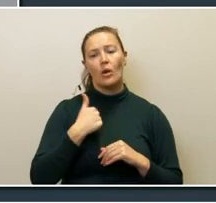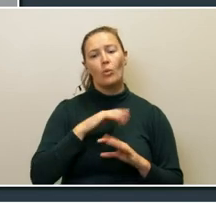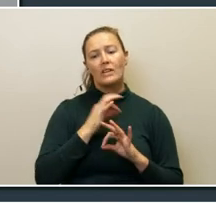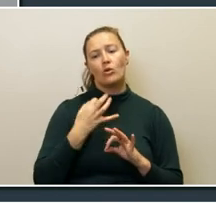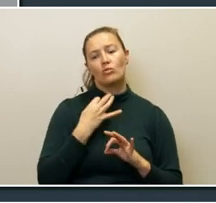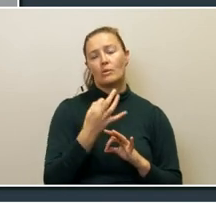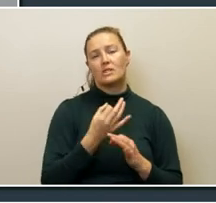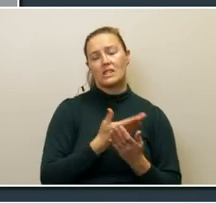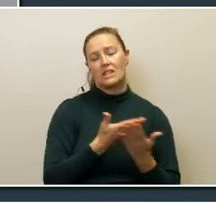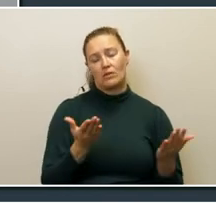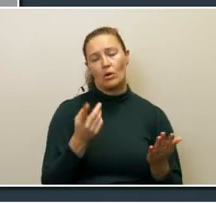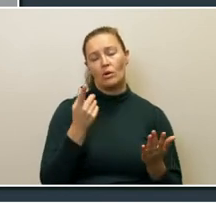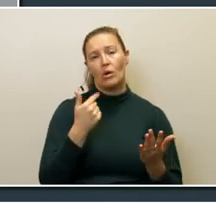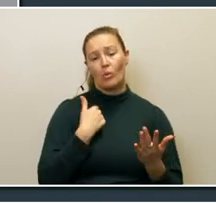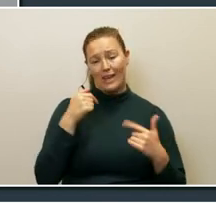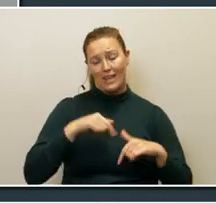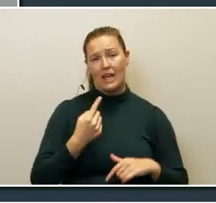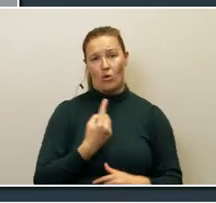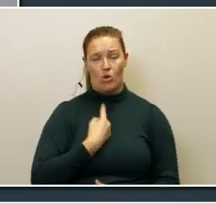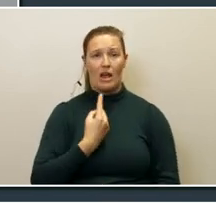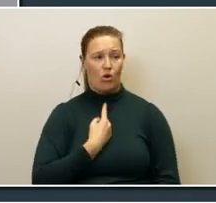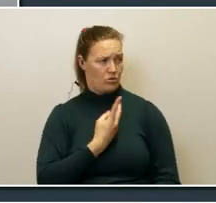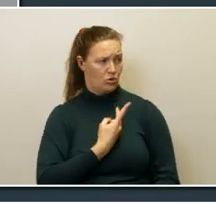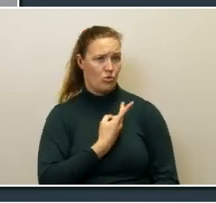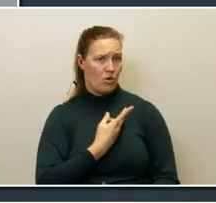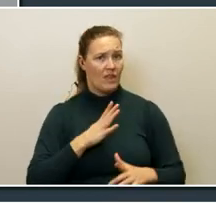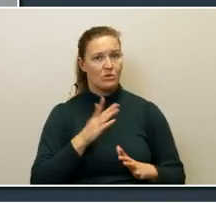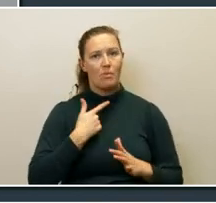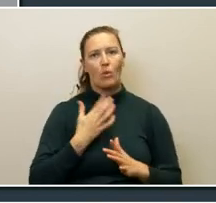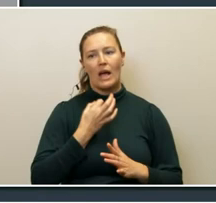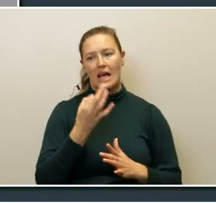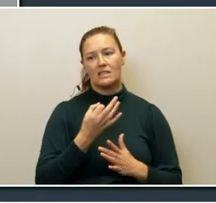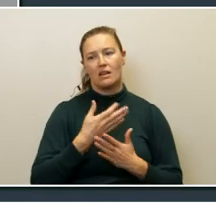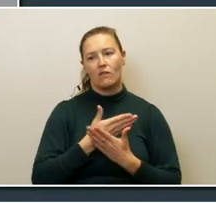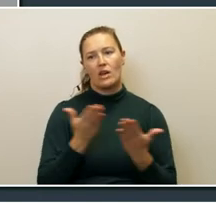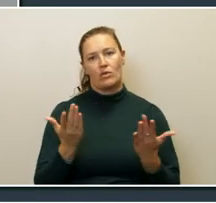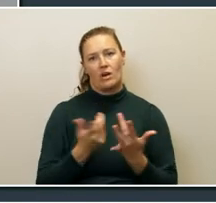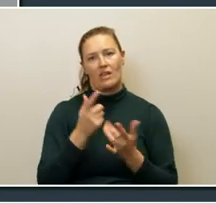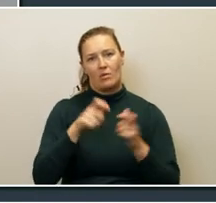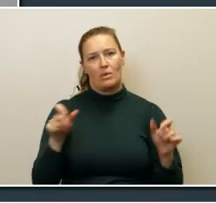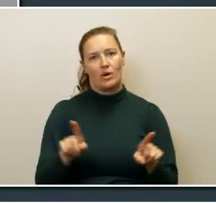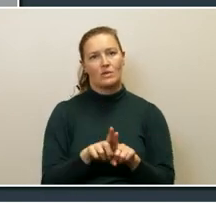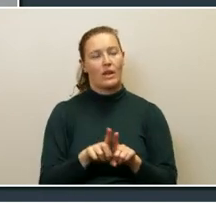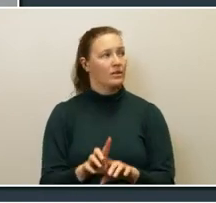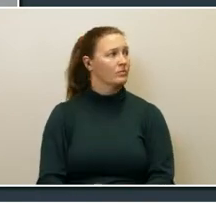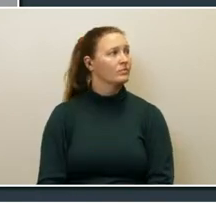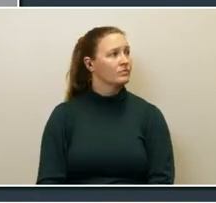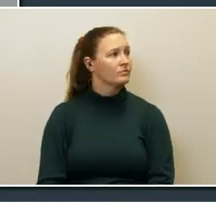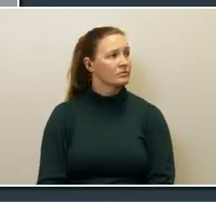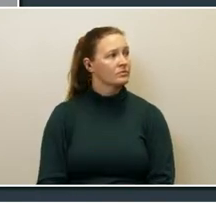everybody else. We're here on our own, but we're asking for everybody else as well.